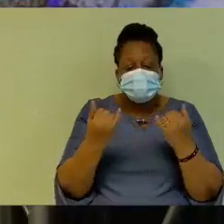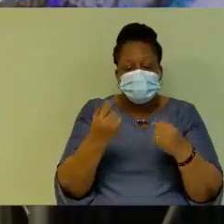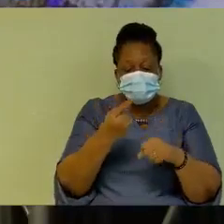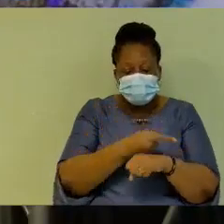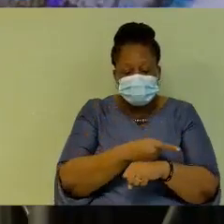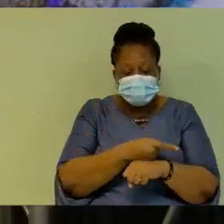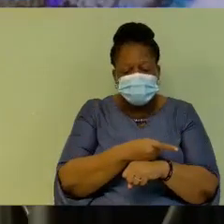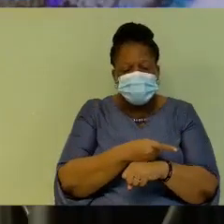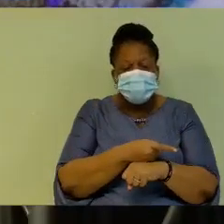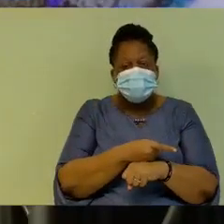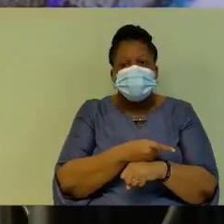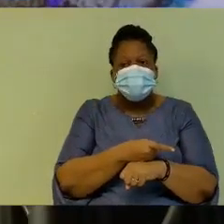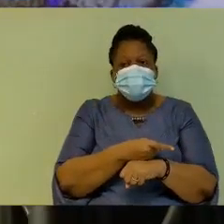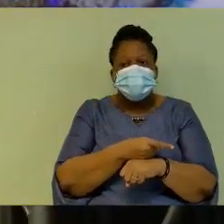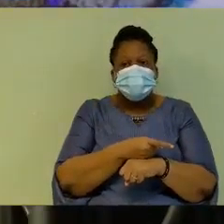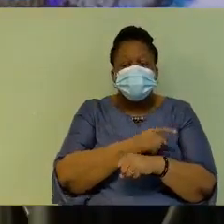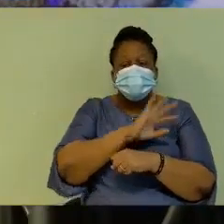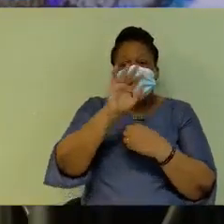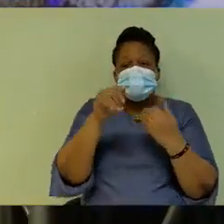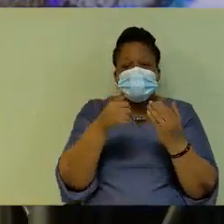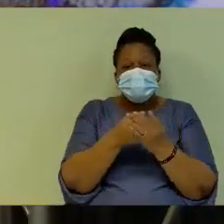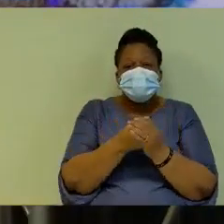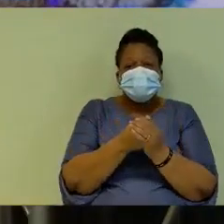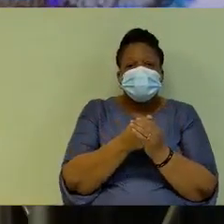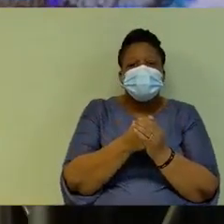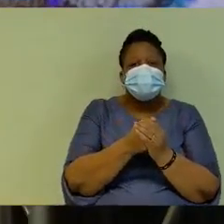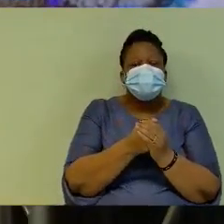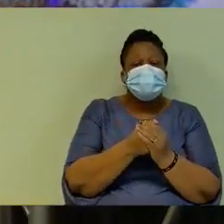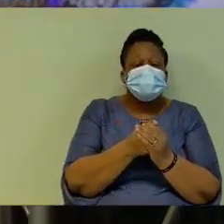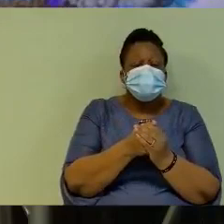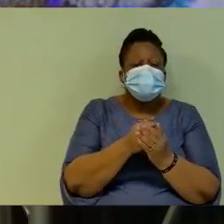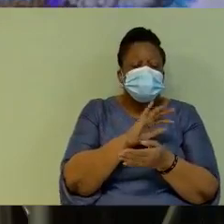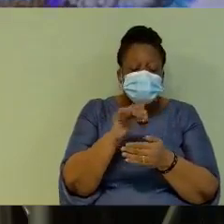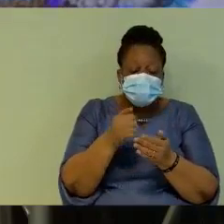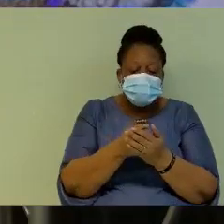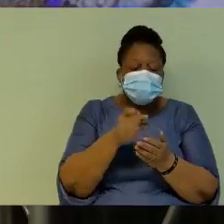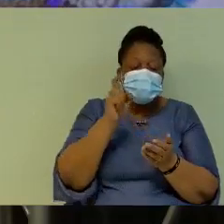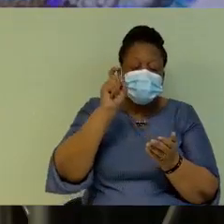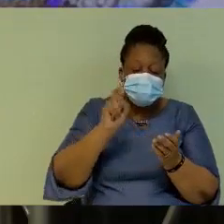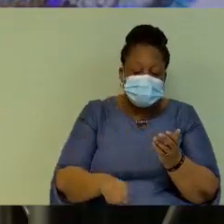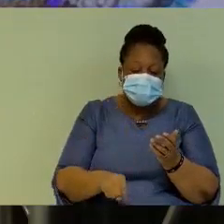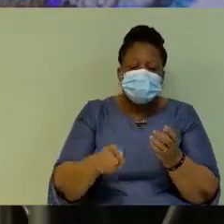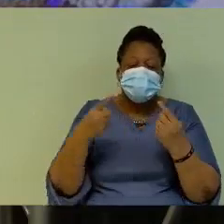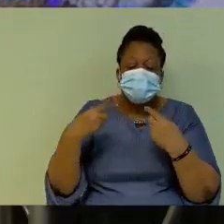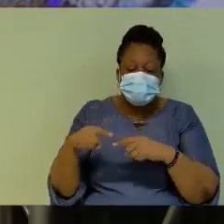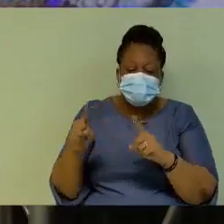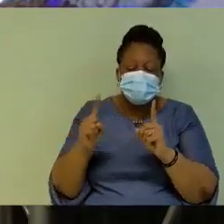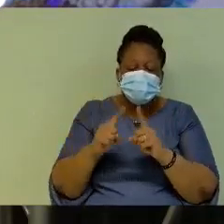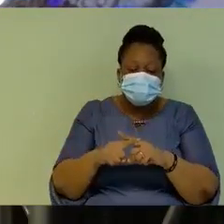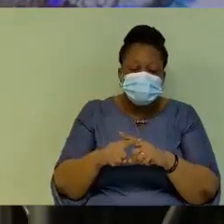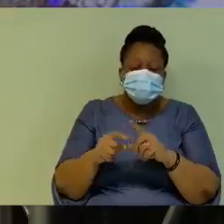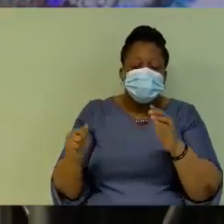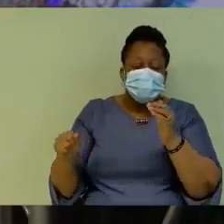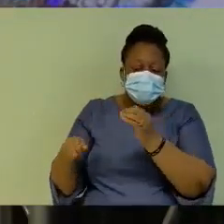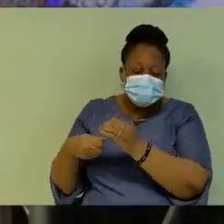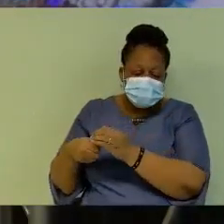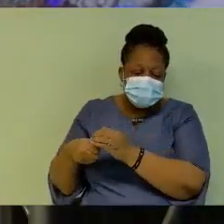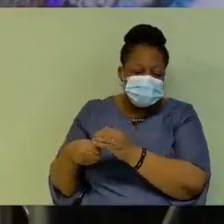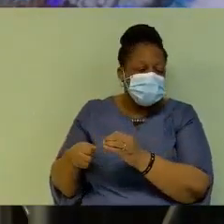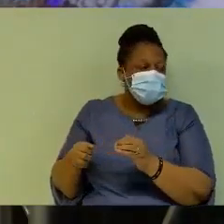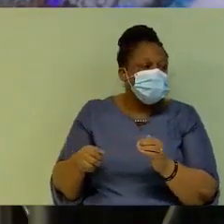12th, they are automatically, or they were automatically placed into compulsory